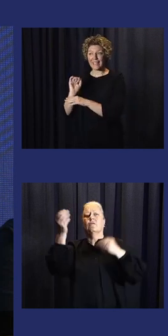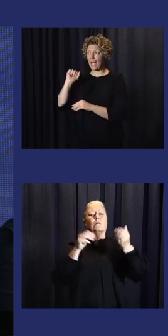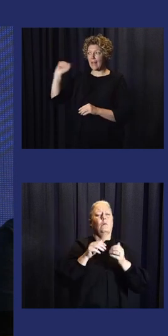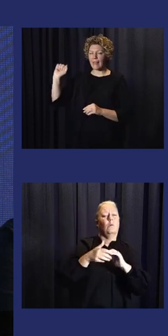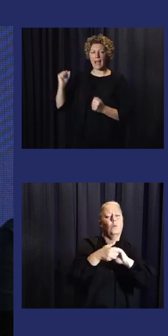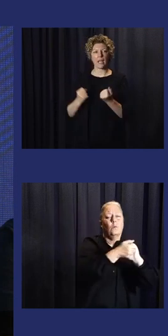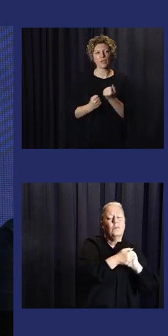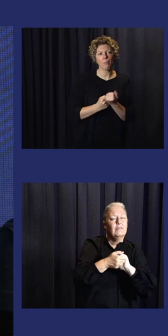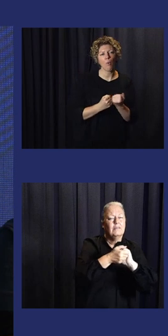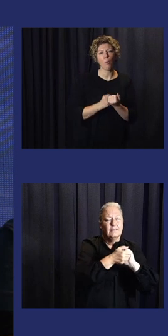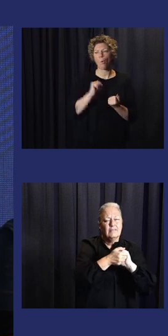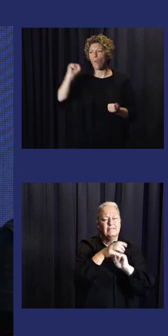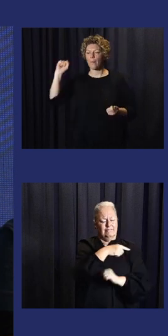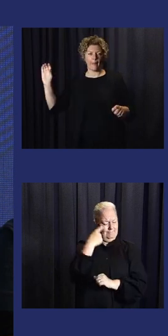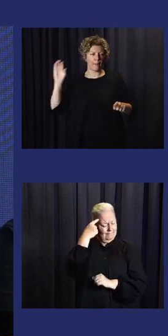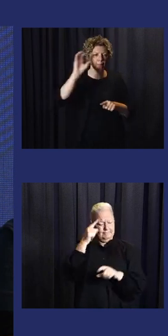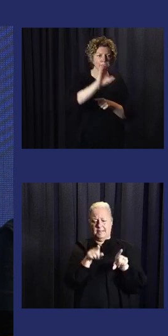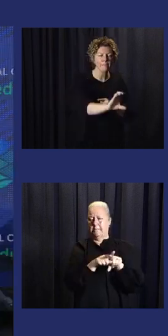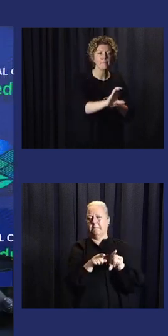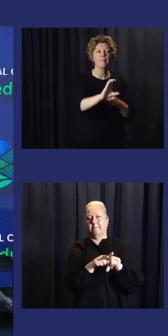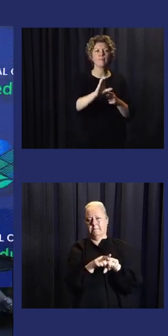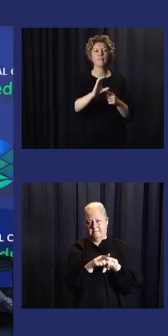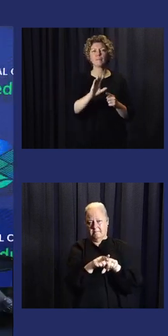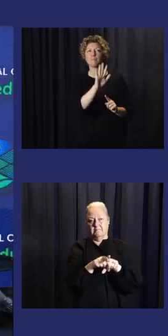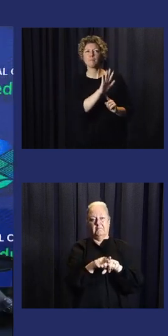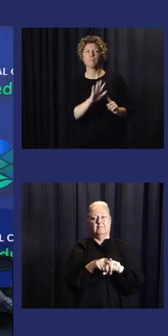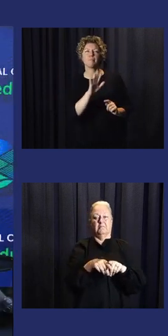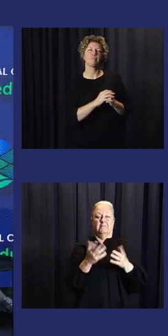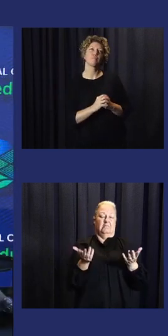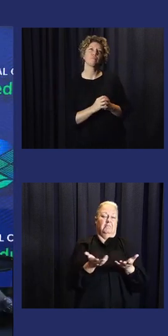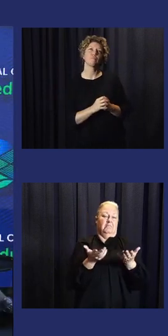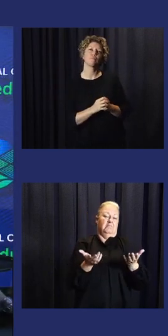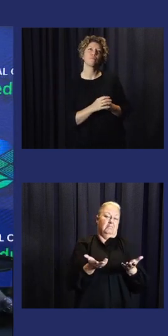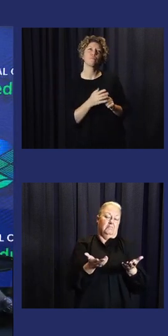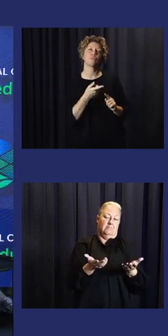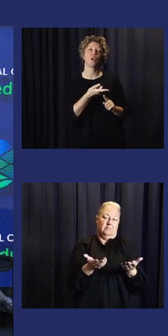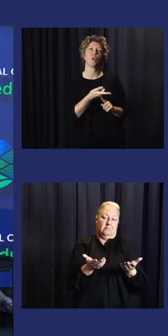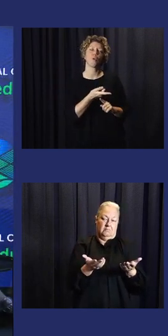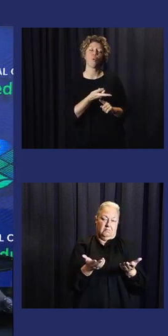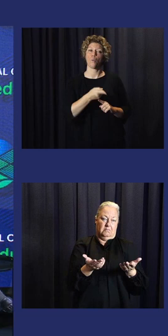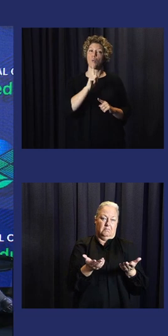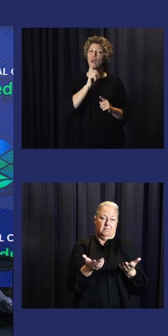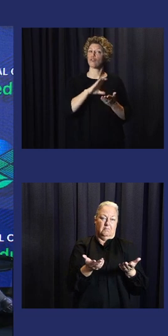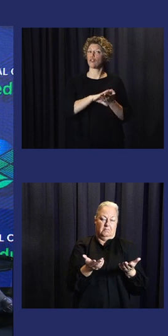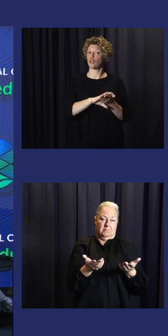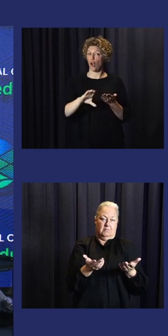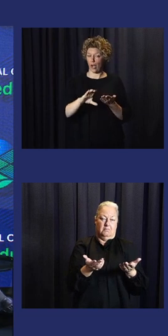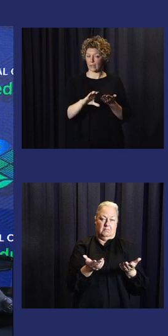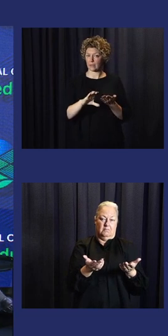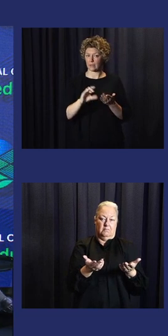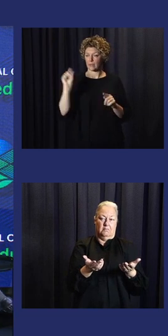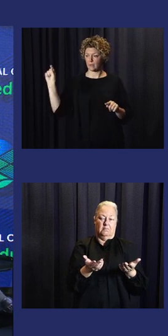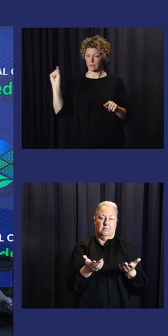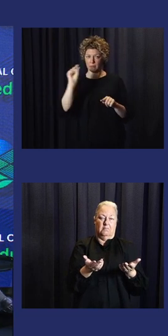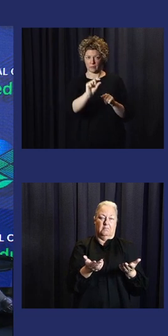works currently, from $100 of ODA,